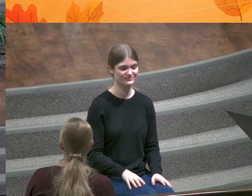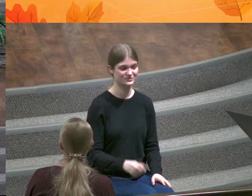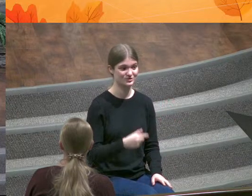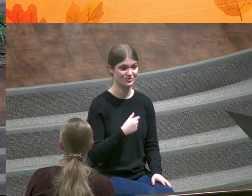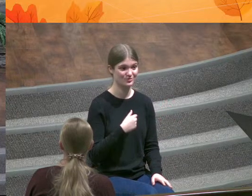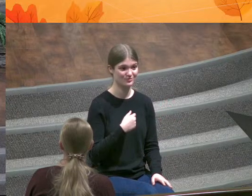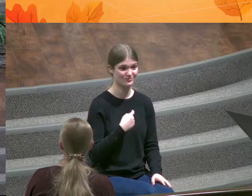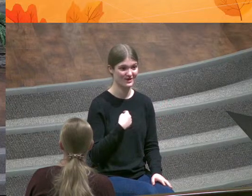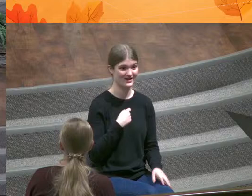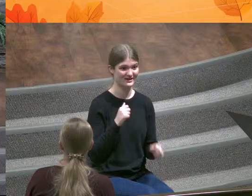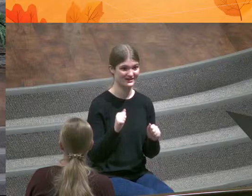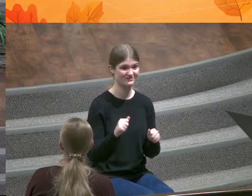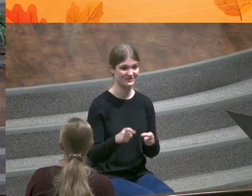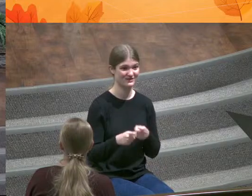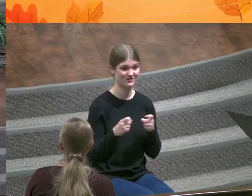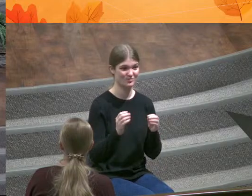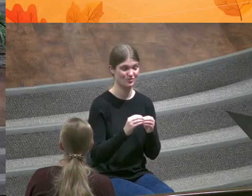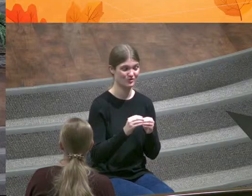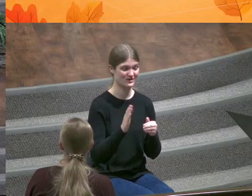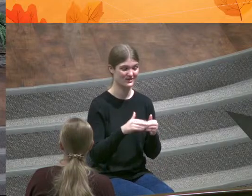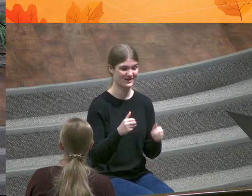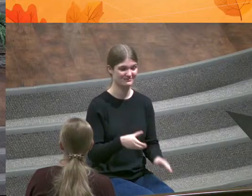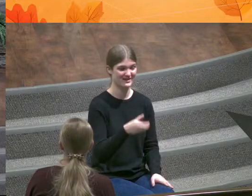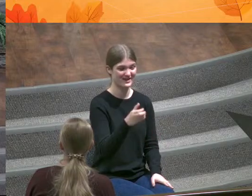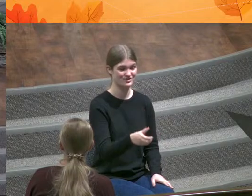So I can give you more than a handshake at the back